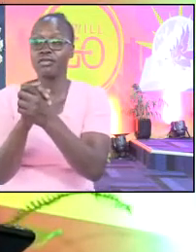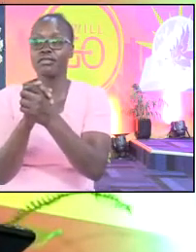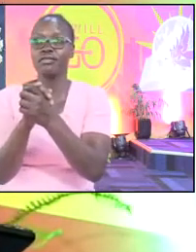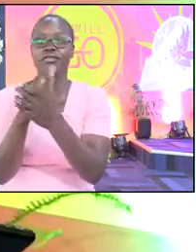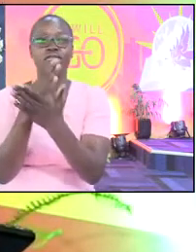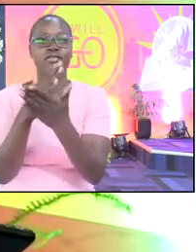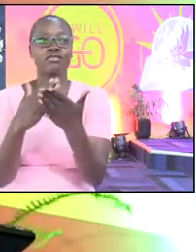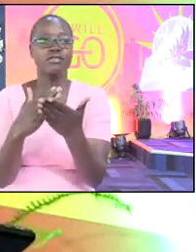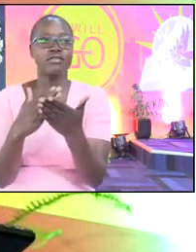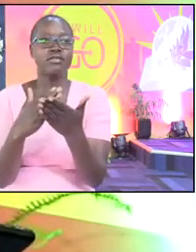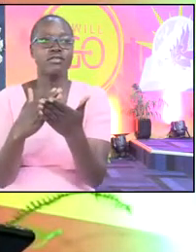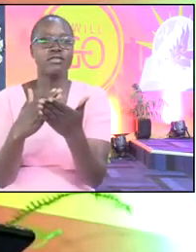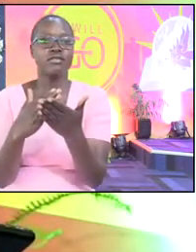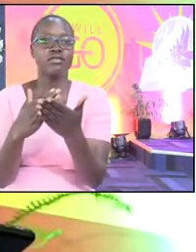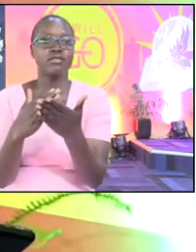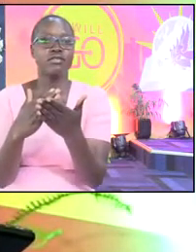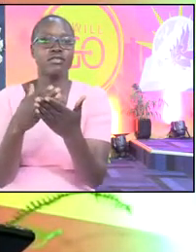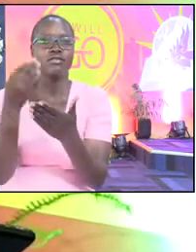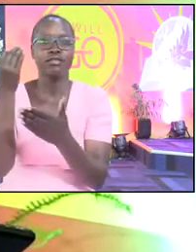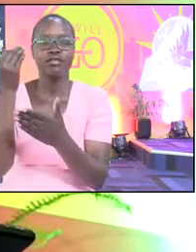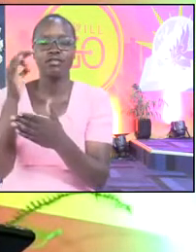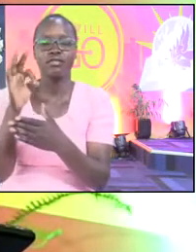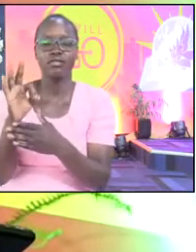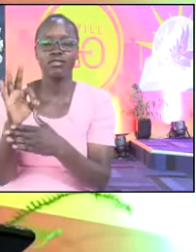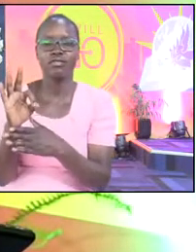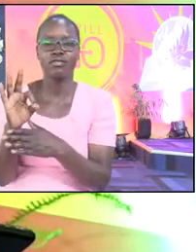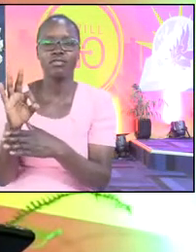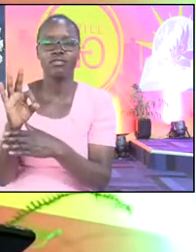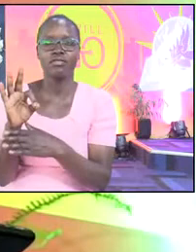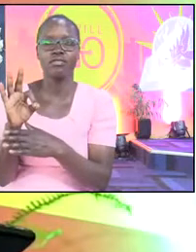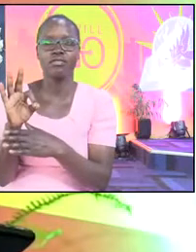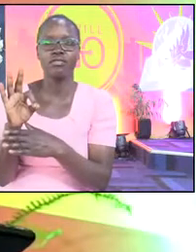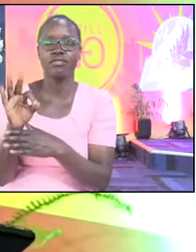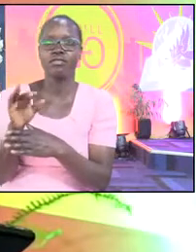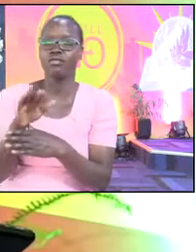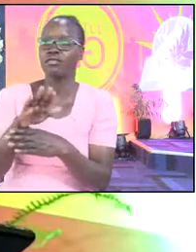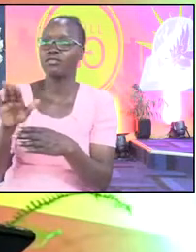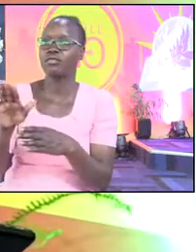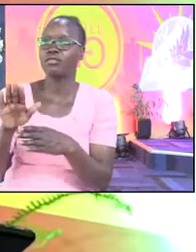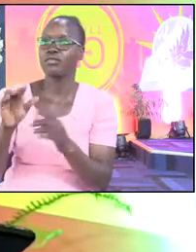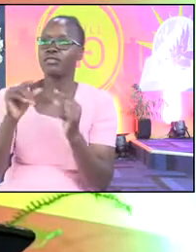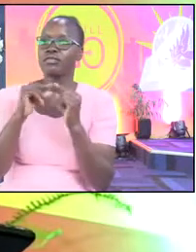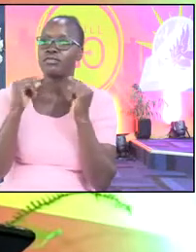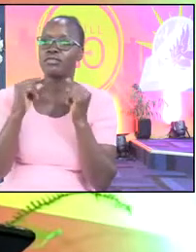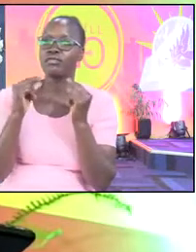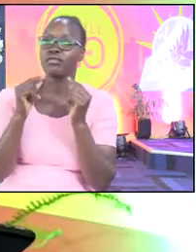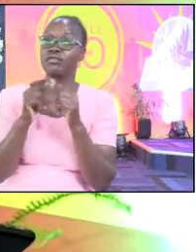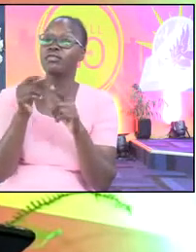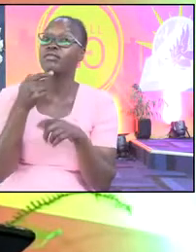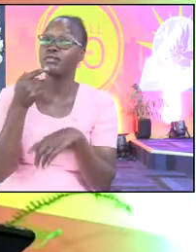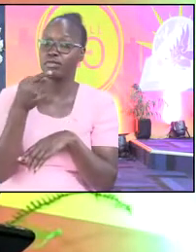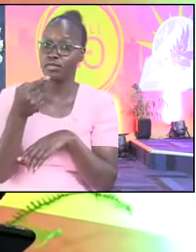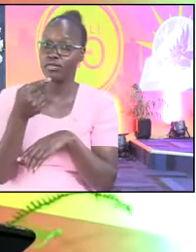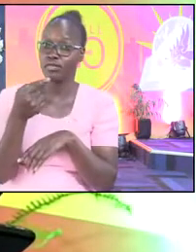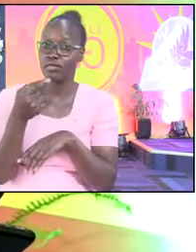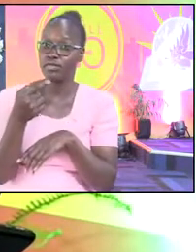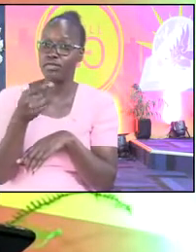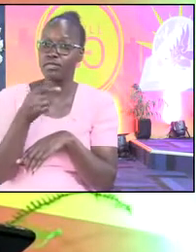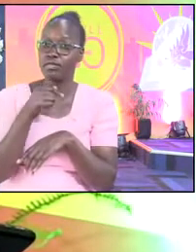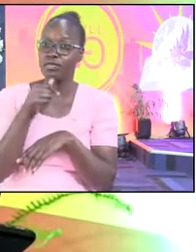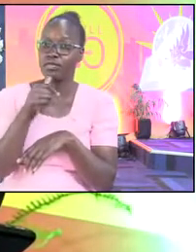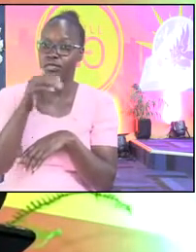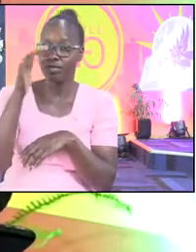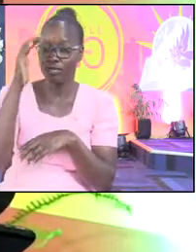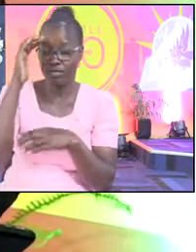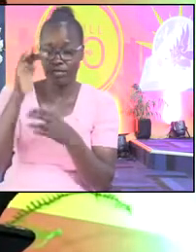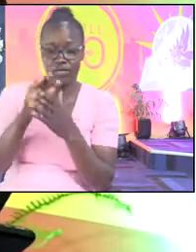on behalf of their pastor. And they said they don't believe in